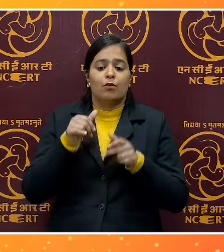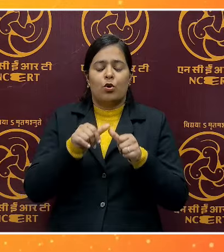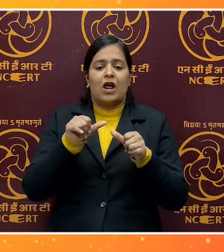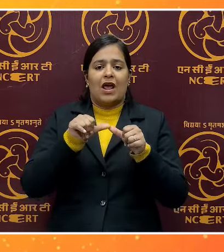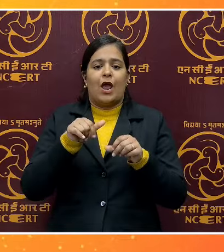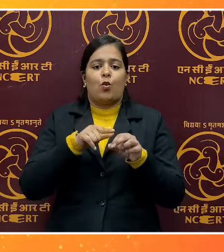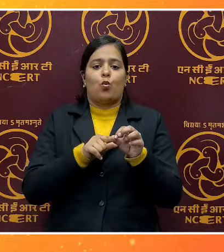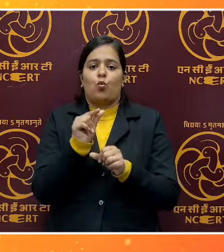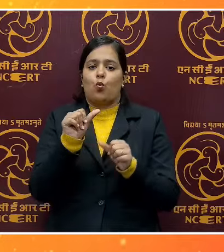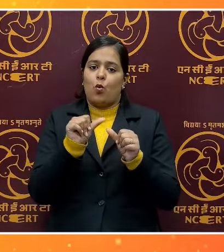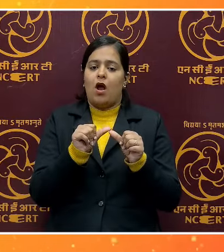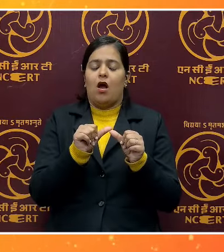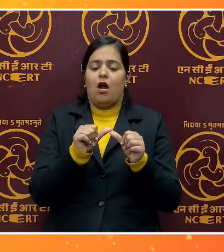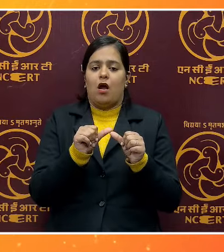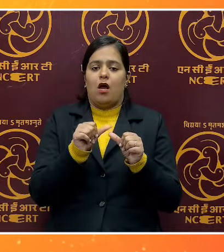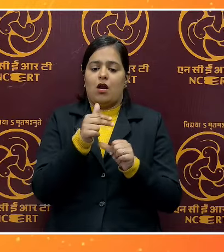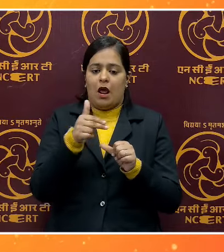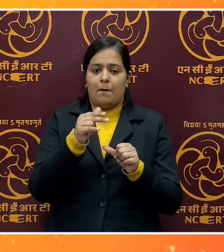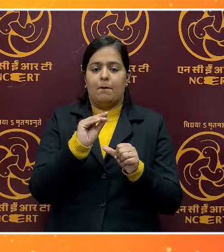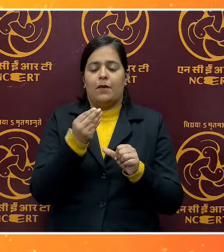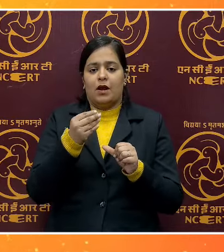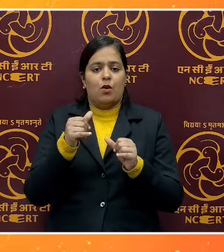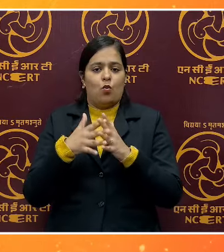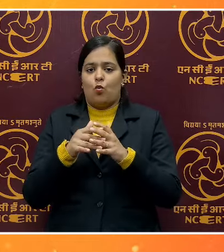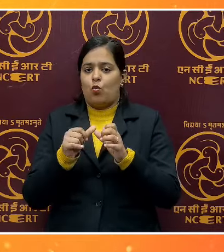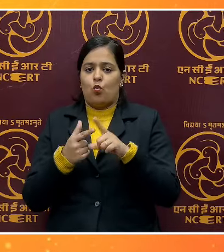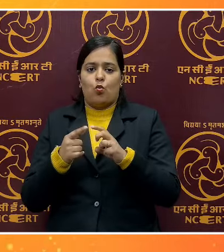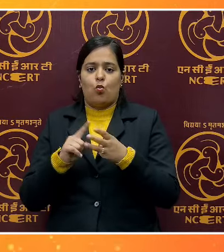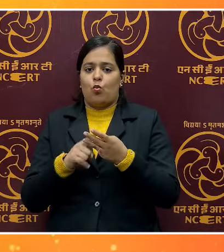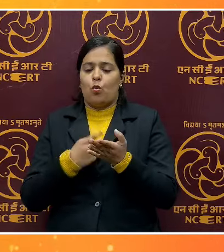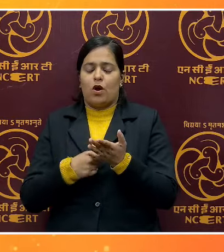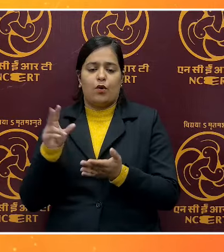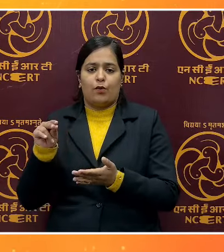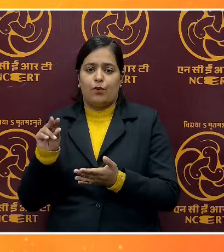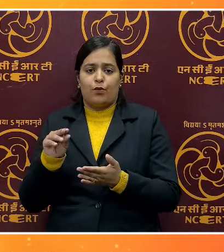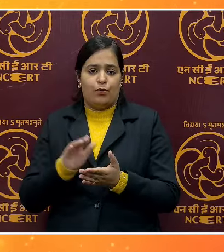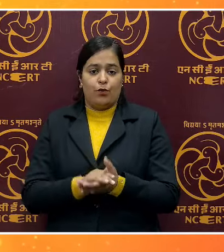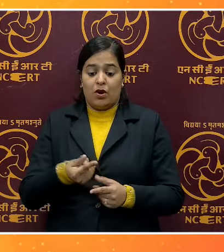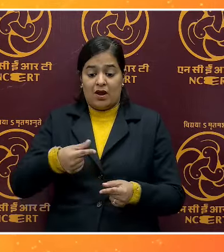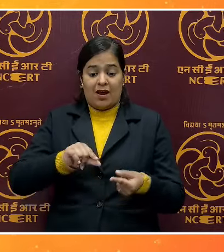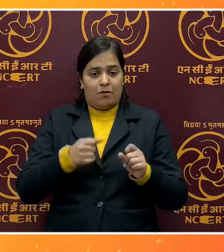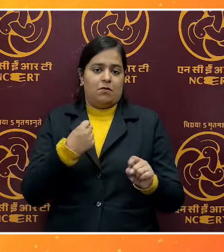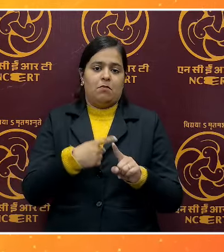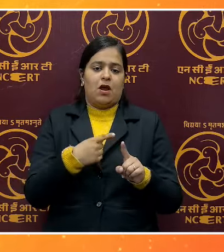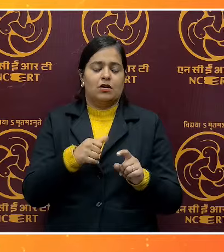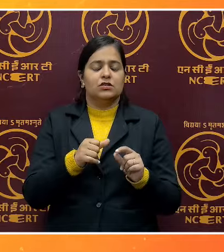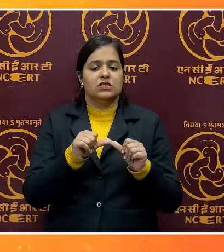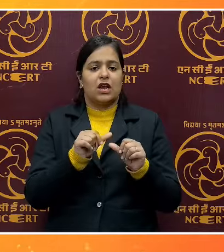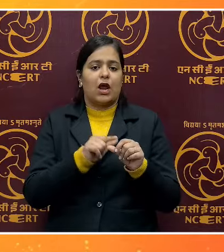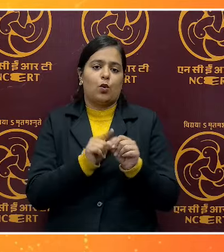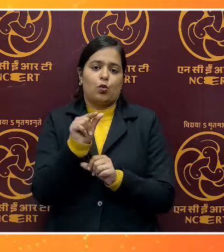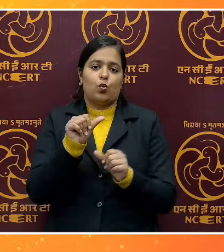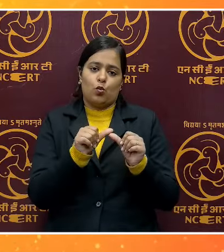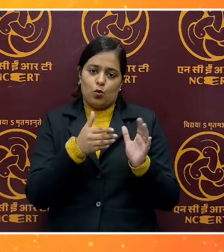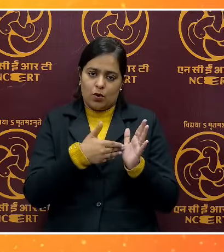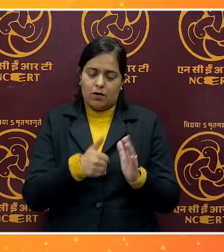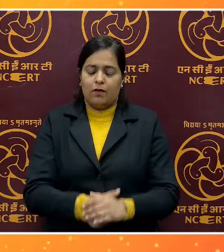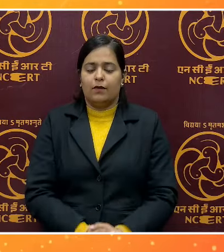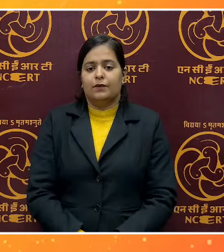water. That is aqua. Chemical name of water is aqua. In case of NH3, it is